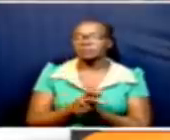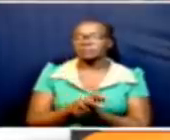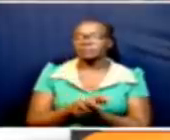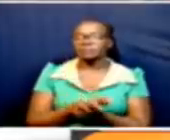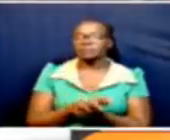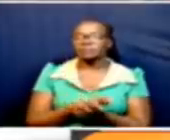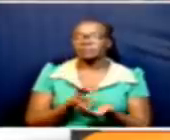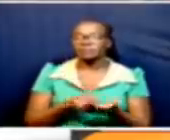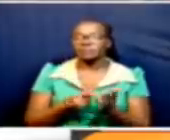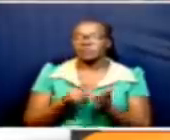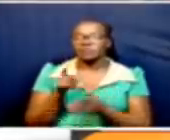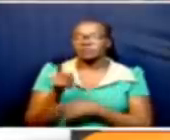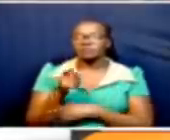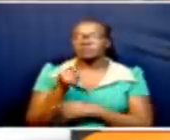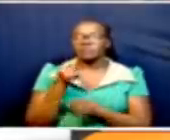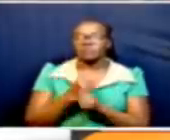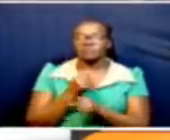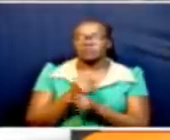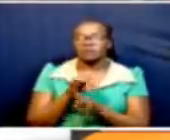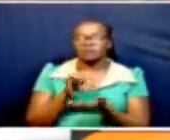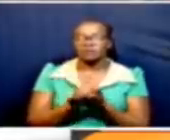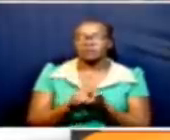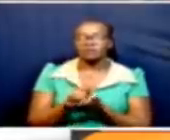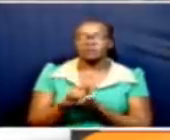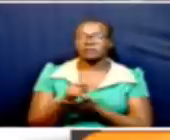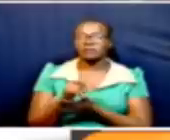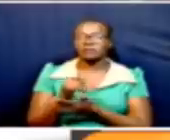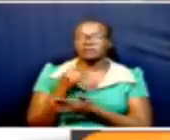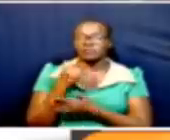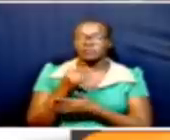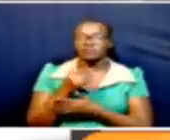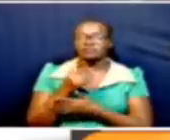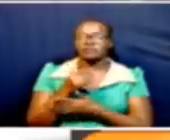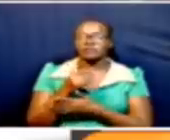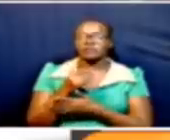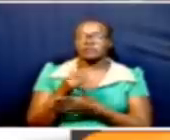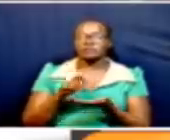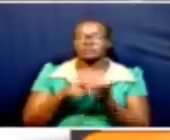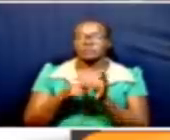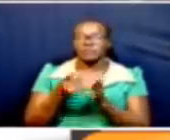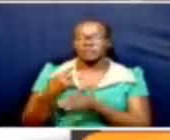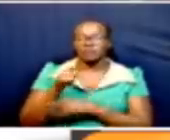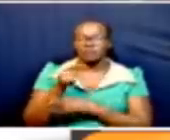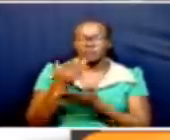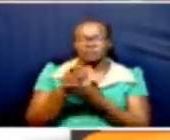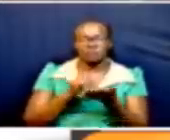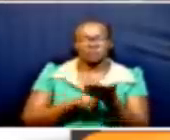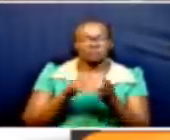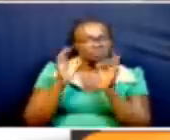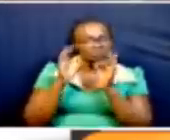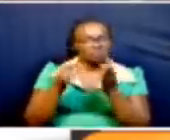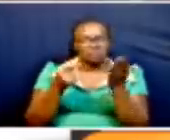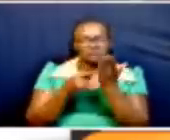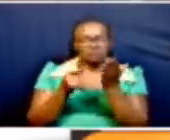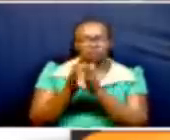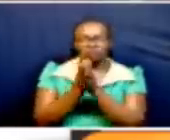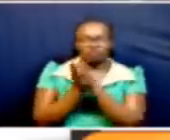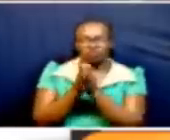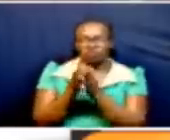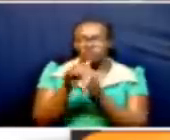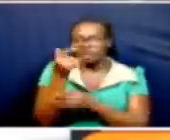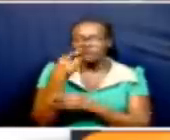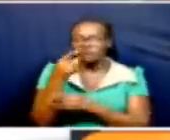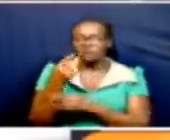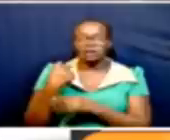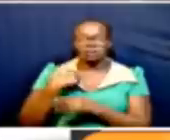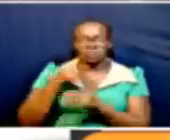That story alone took me like 14 months. 14 months. One story. But it was a, you know, a classic story. Baka wakasema ati I stage managed. Wachana na